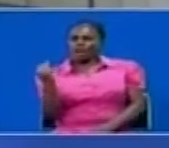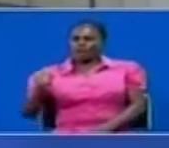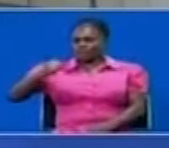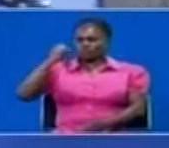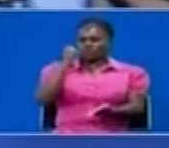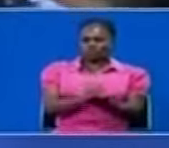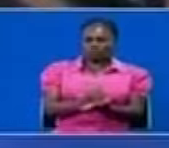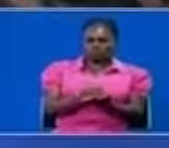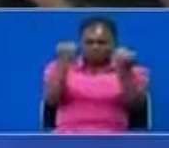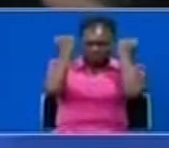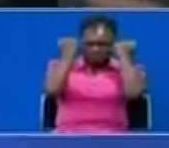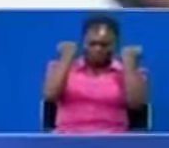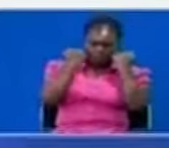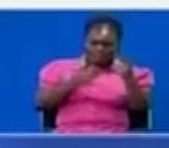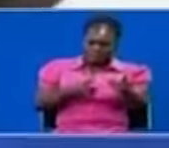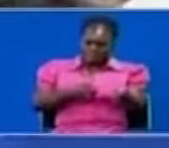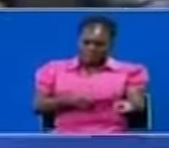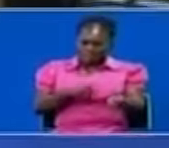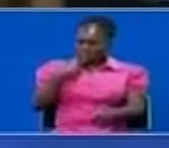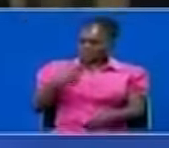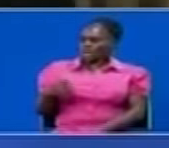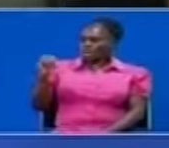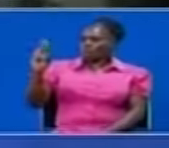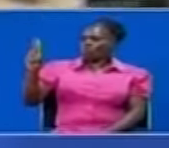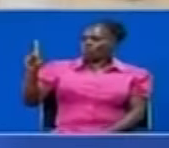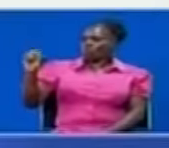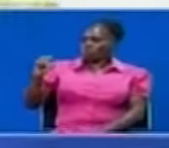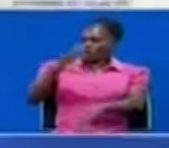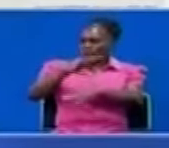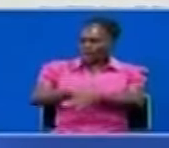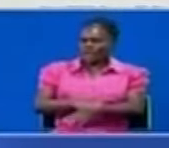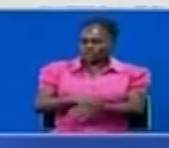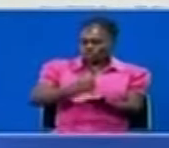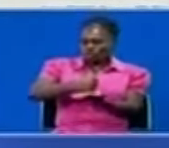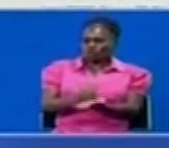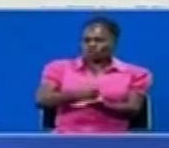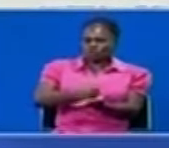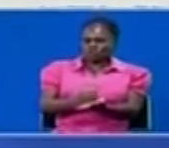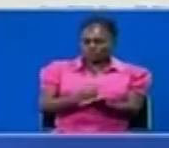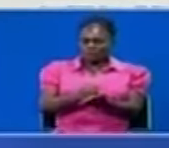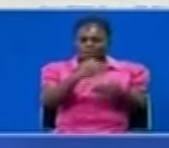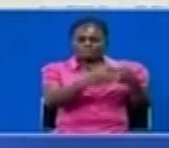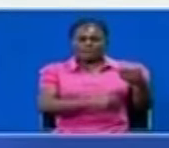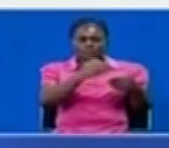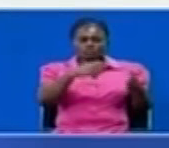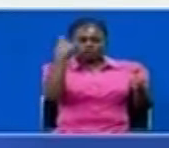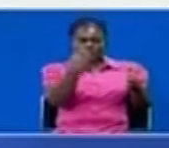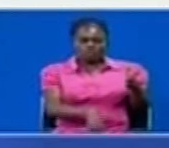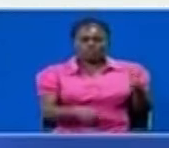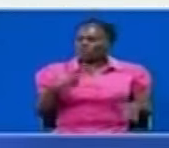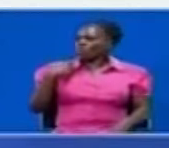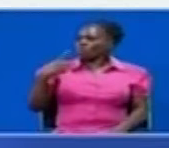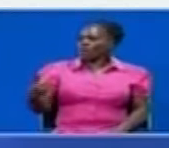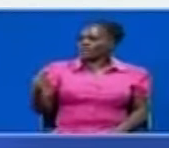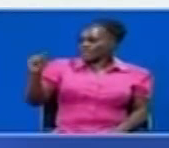office suit. The charges claim that Ouko irregularly procured an audit vault software at a cost of